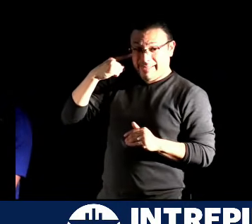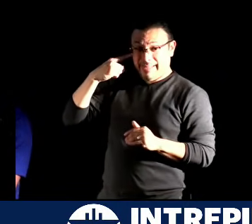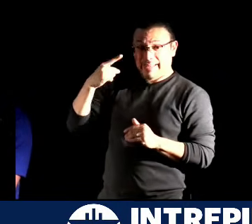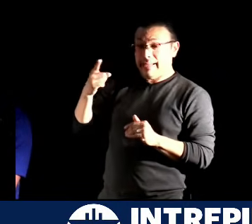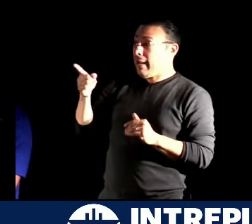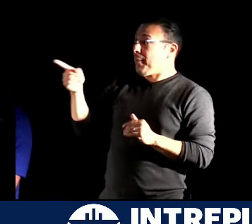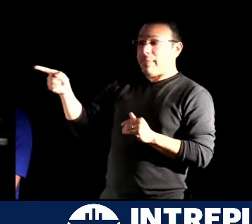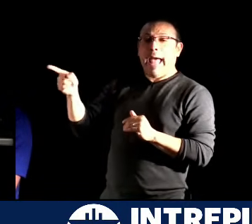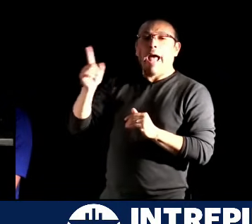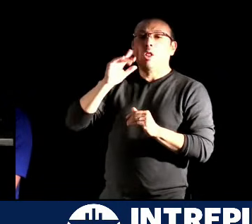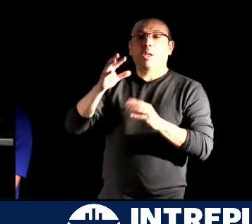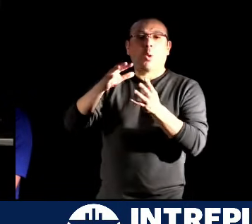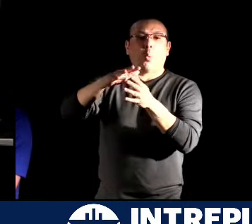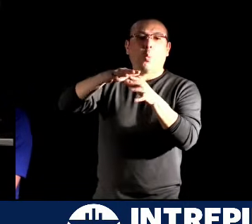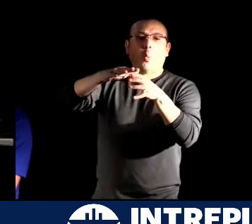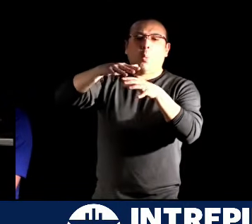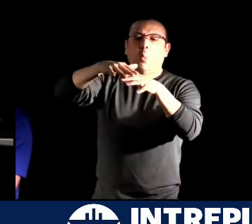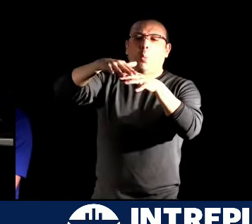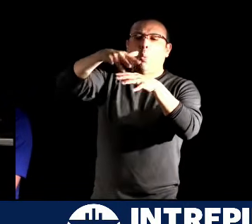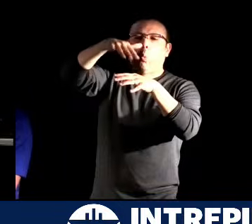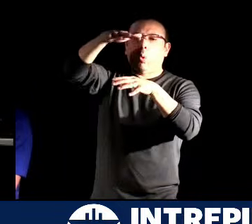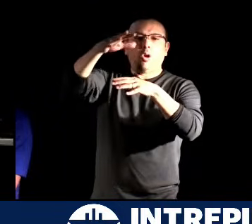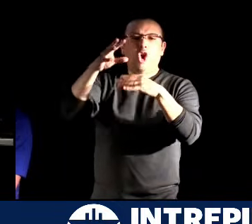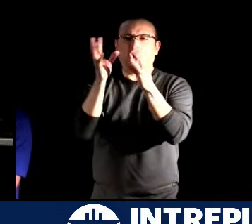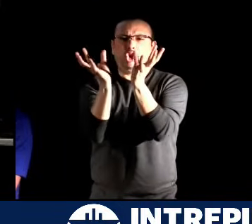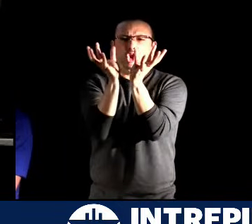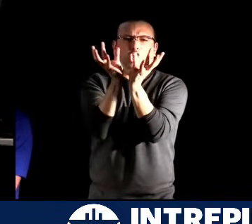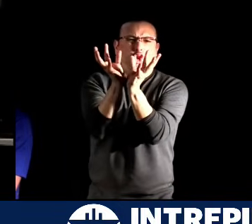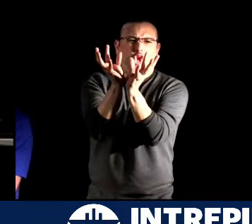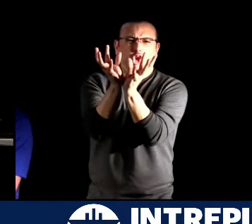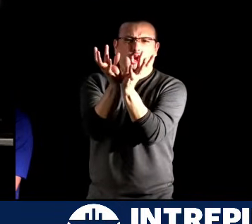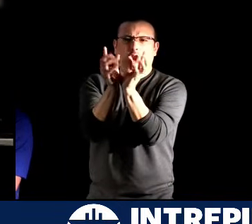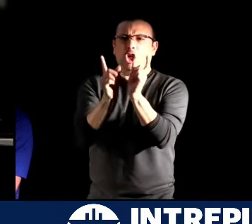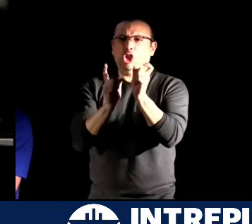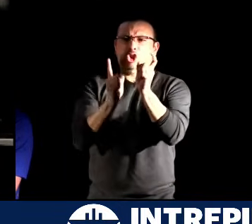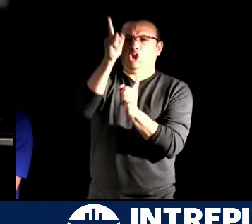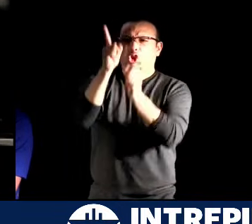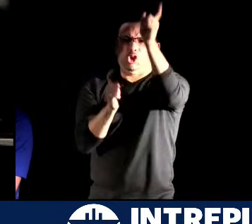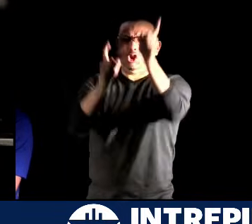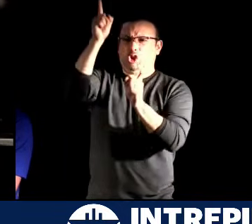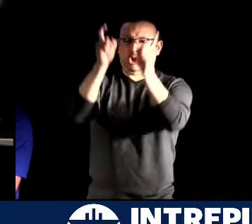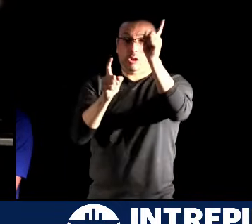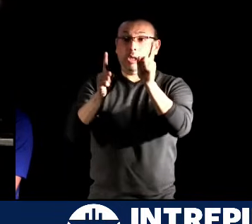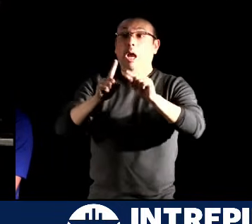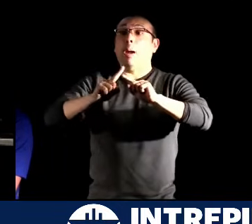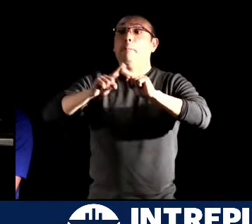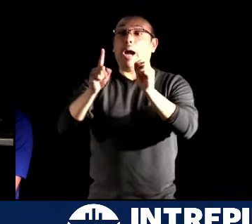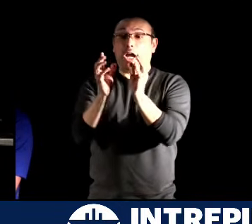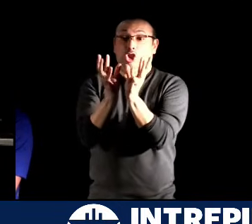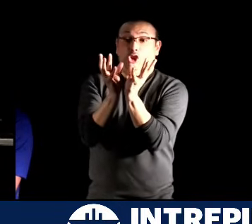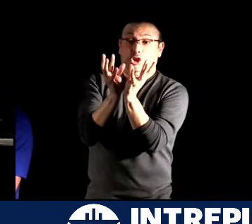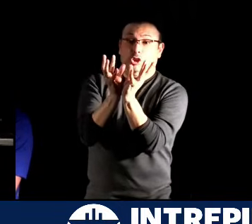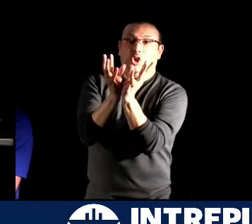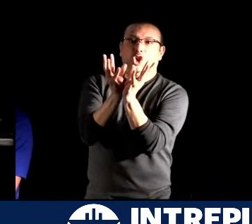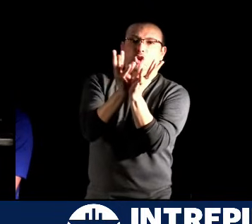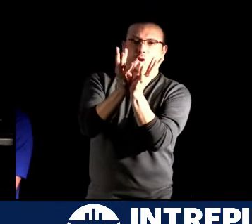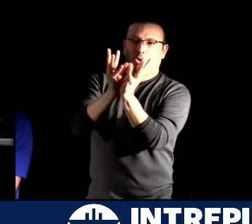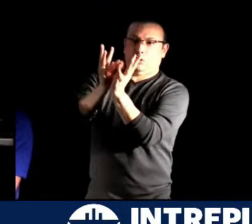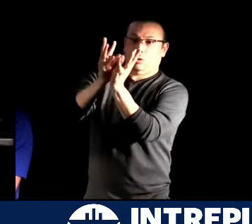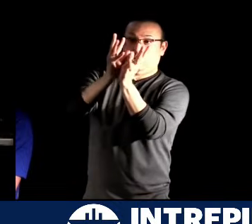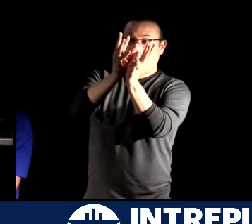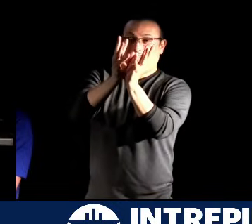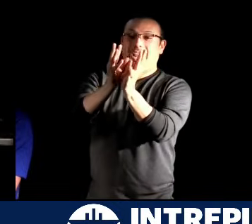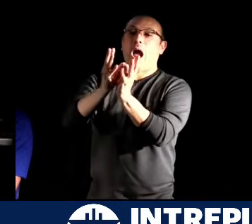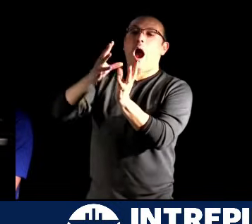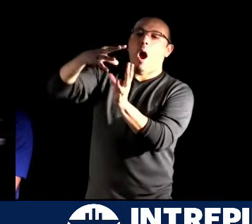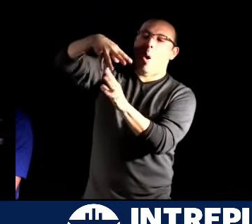vapor anymore. It's basically impulsive events that are very tiny, but collectively, when they move out there, they will form the flow